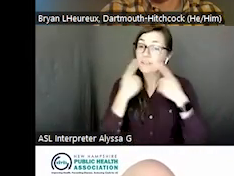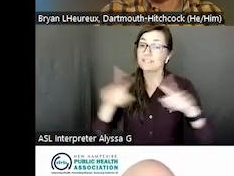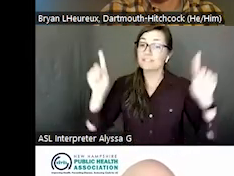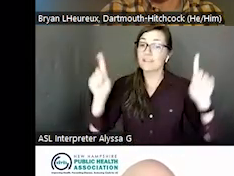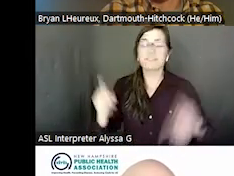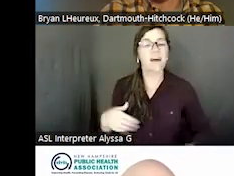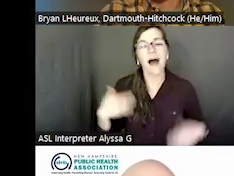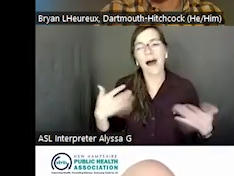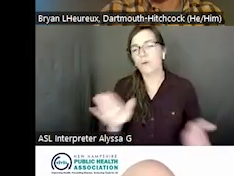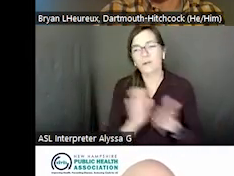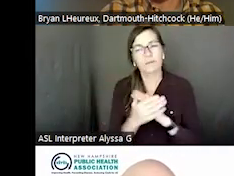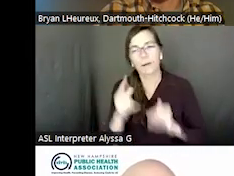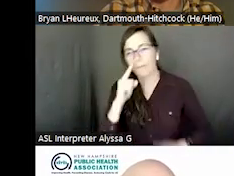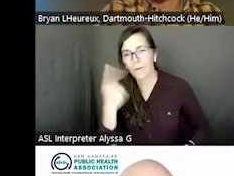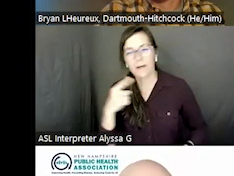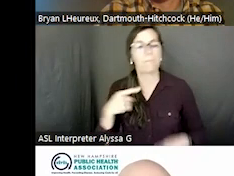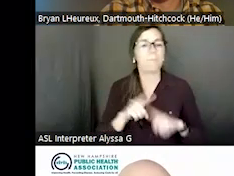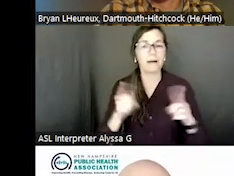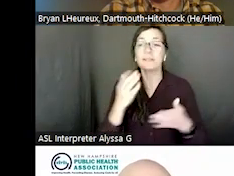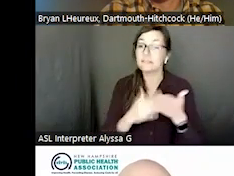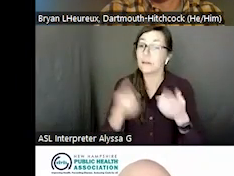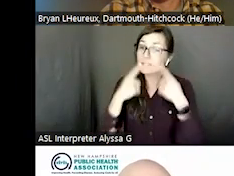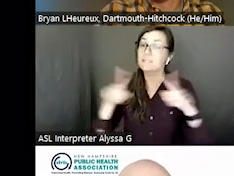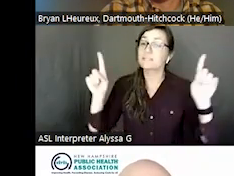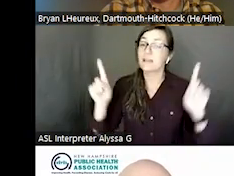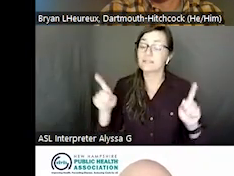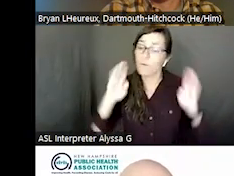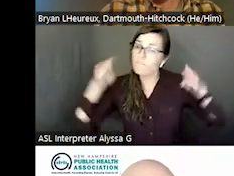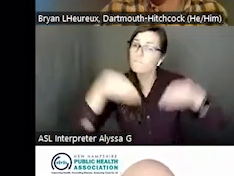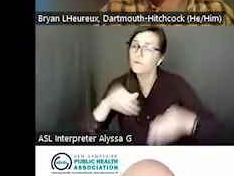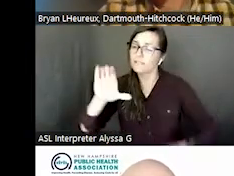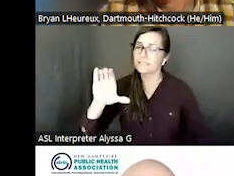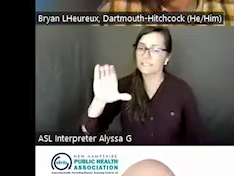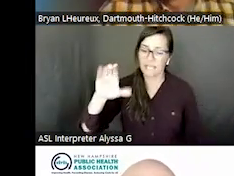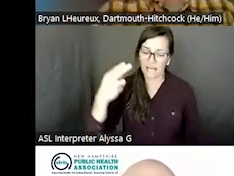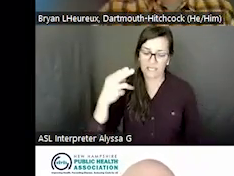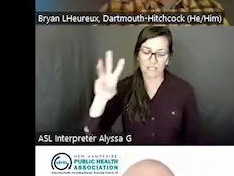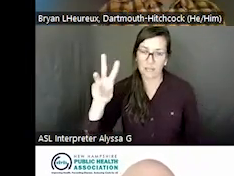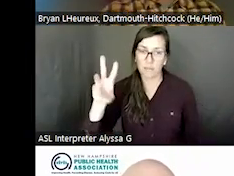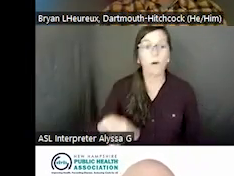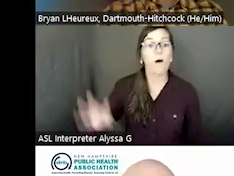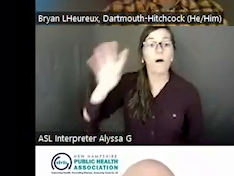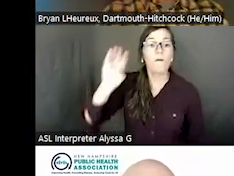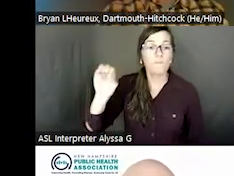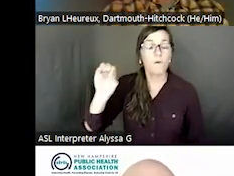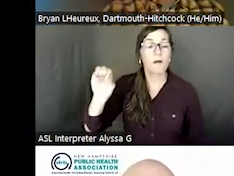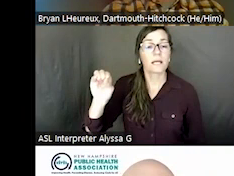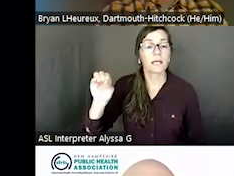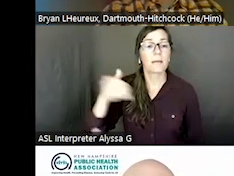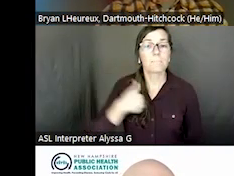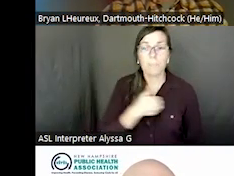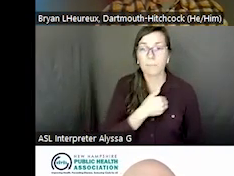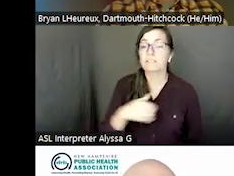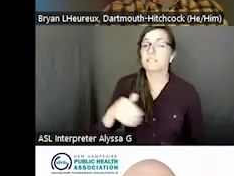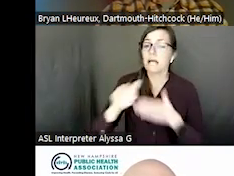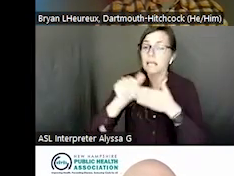you with all of these, but focusing on CHWs. 40 community health workers and community leaders have been trained. They've